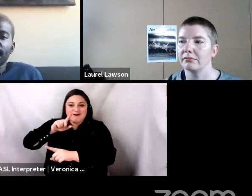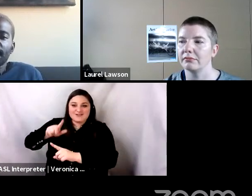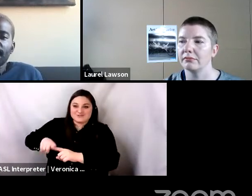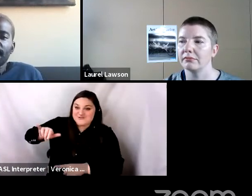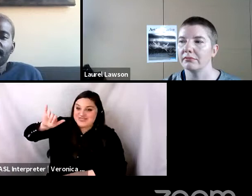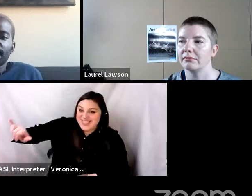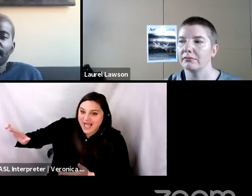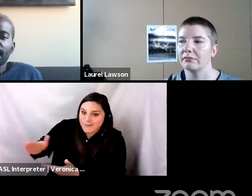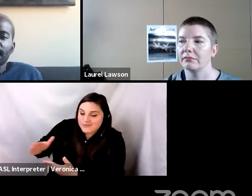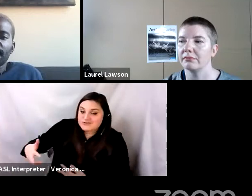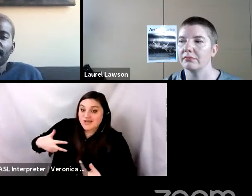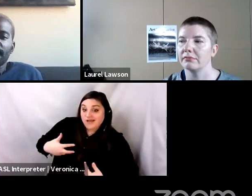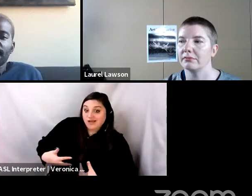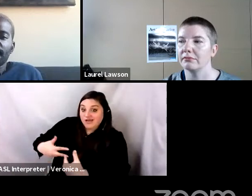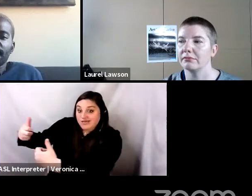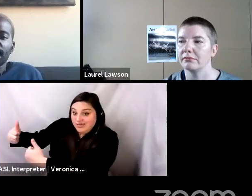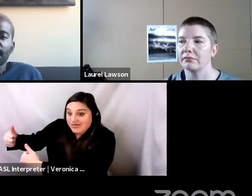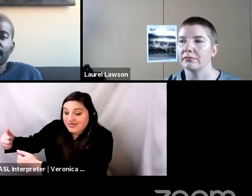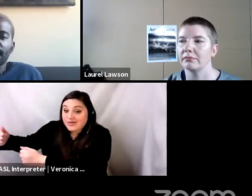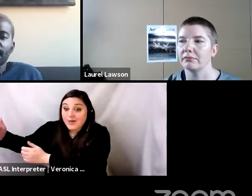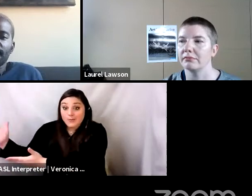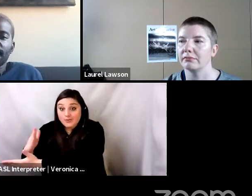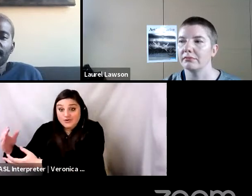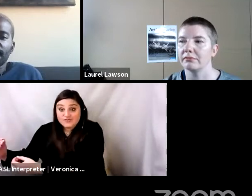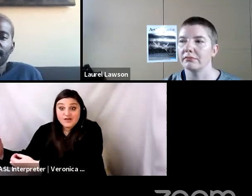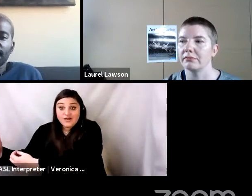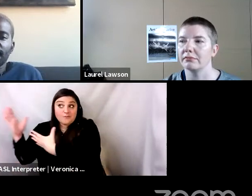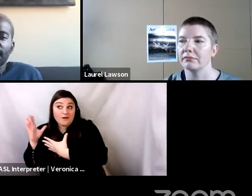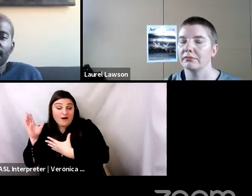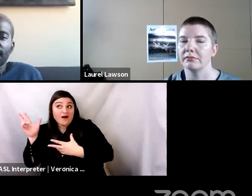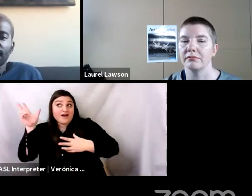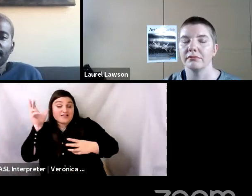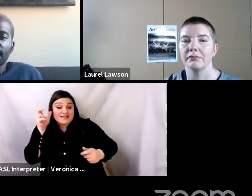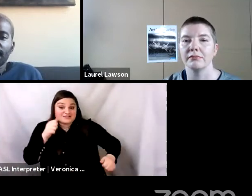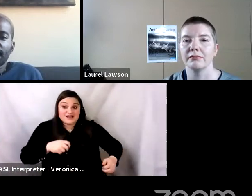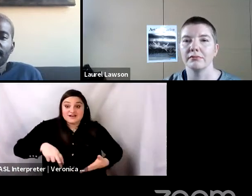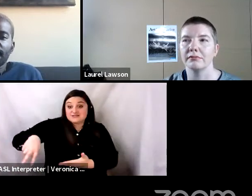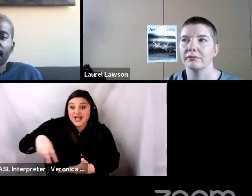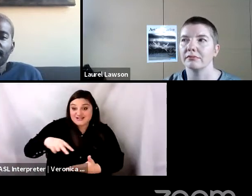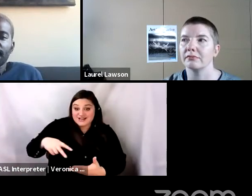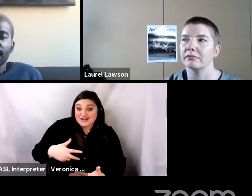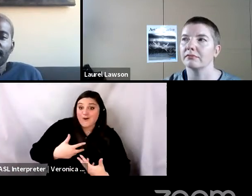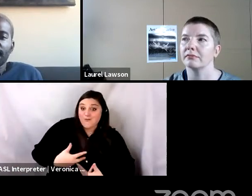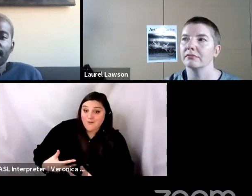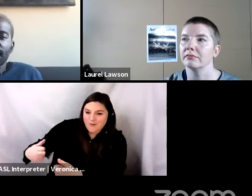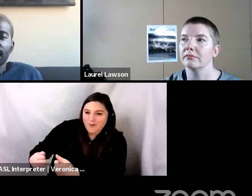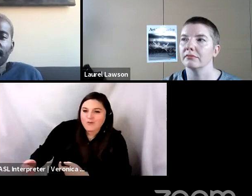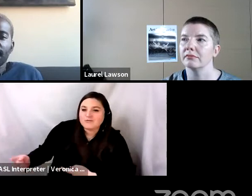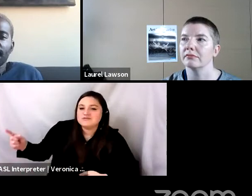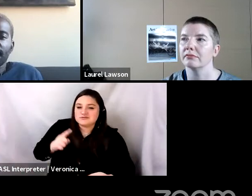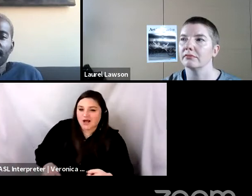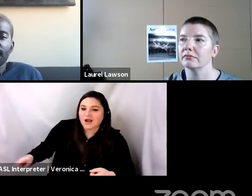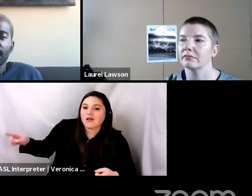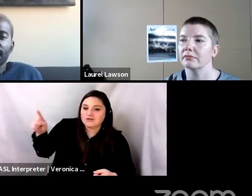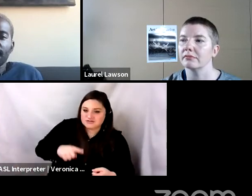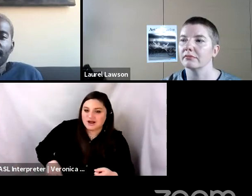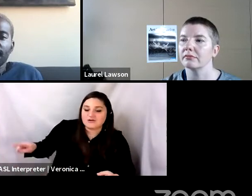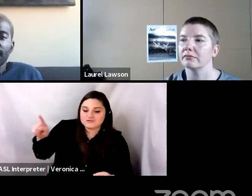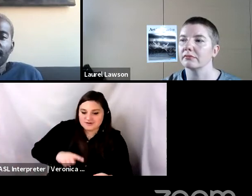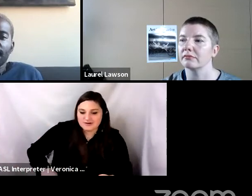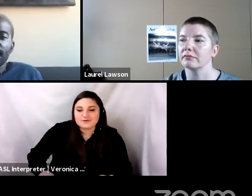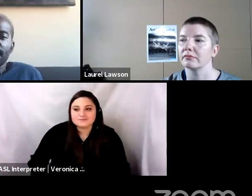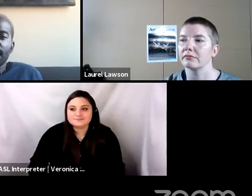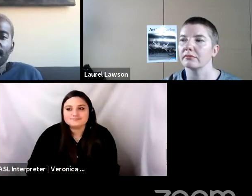yeah, I think this piece for me was one of the first performances I've ever made